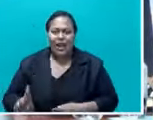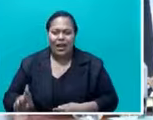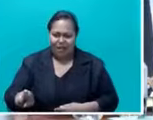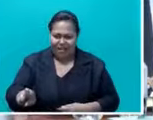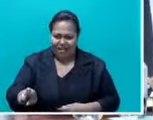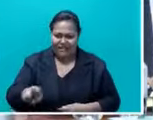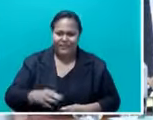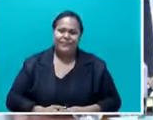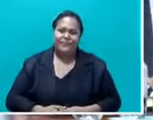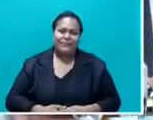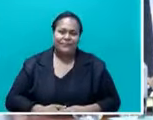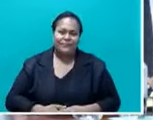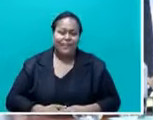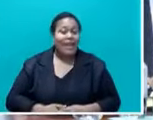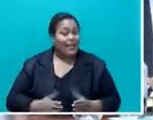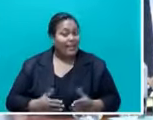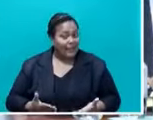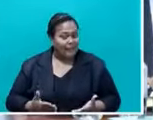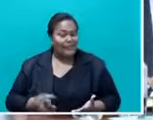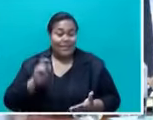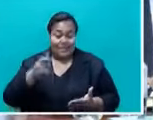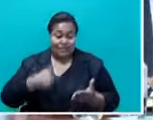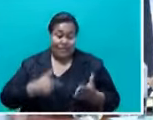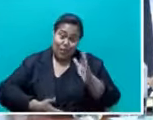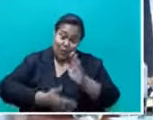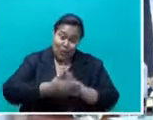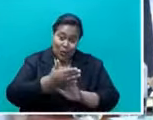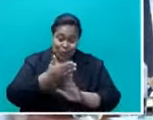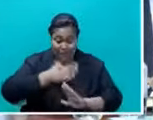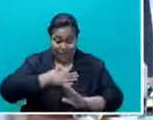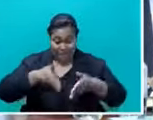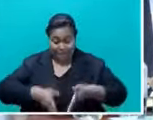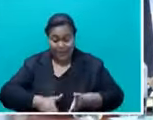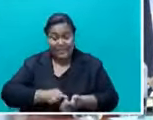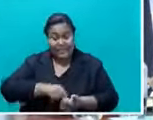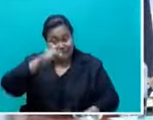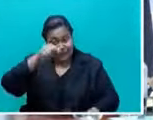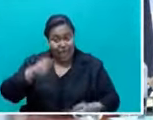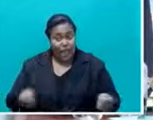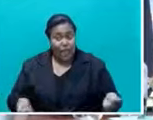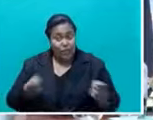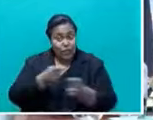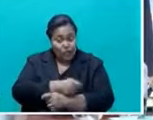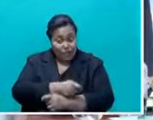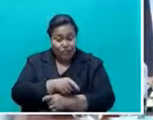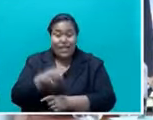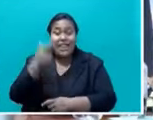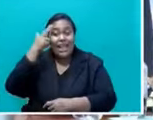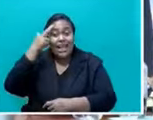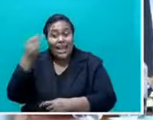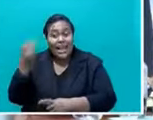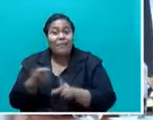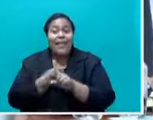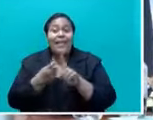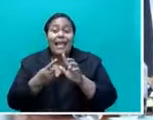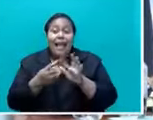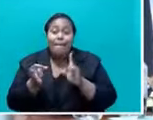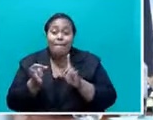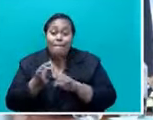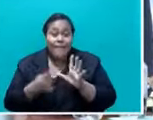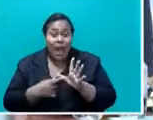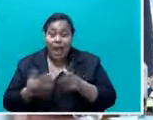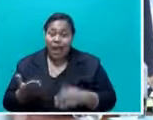my birth certificate, Honorable Speaker, and change that name to Teimumu Wikamba Kepa, I was